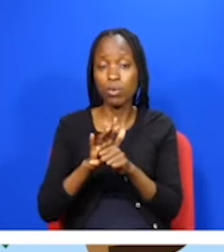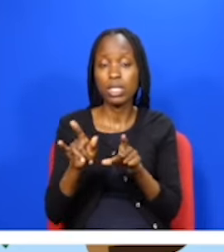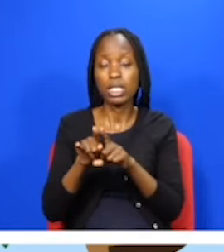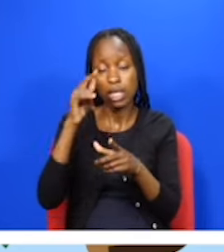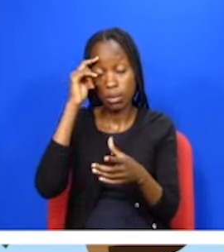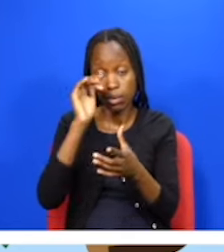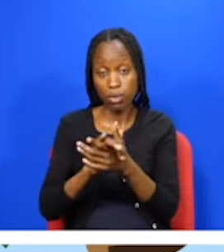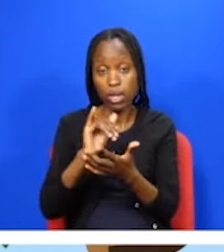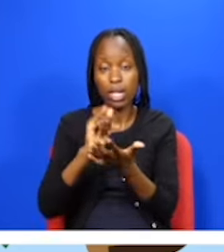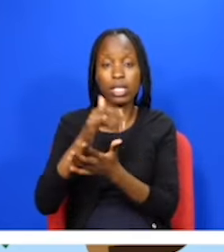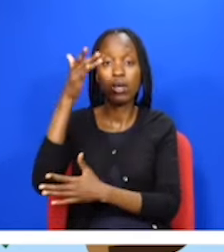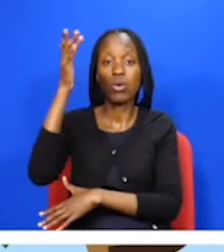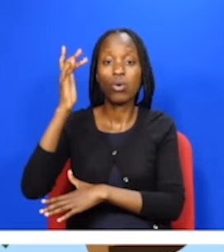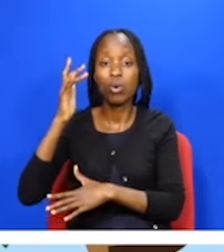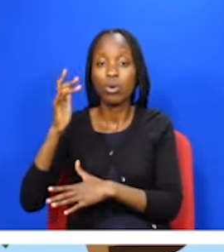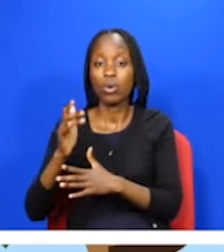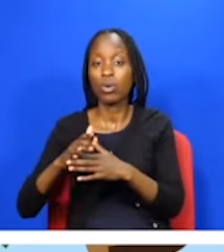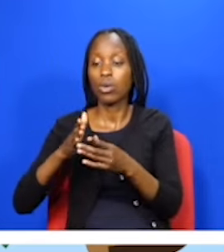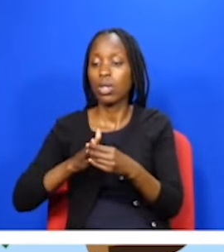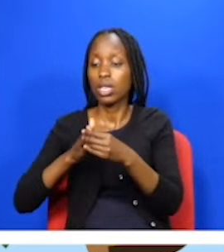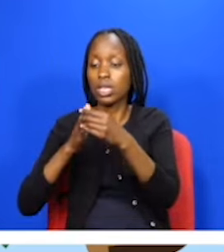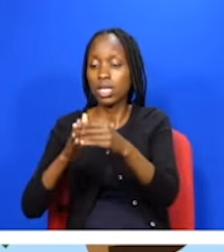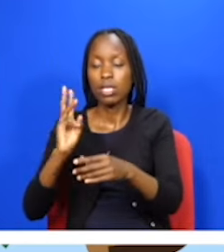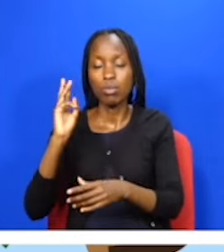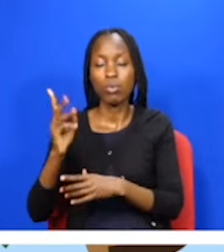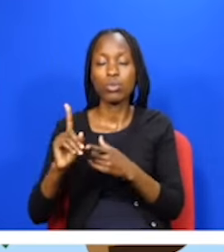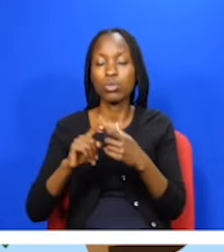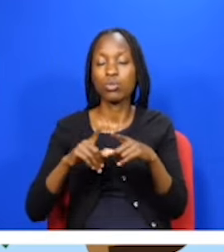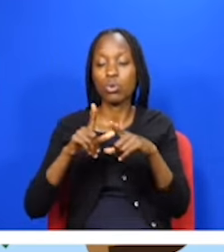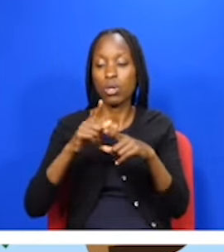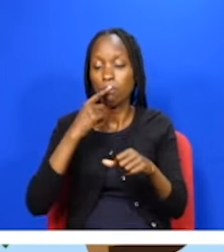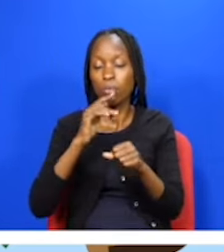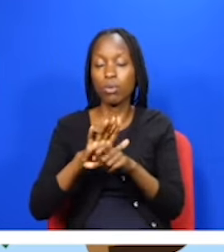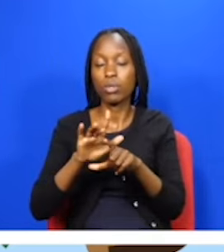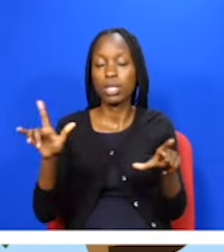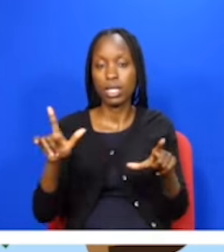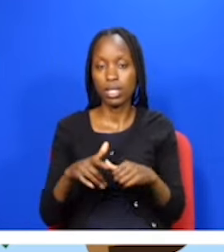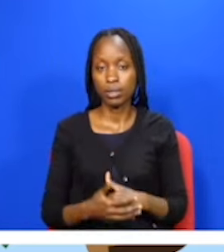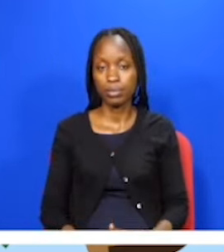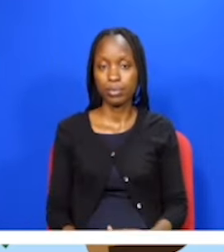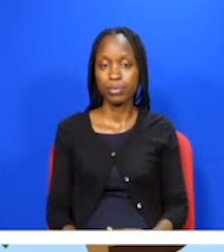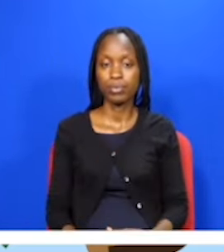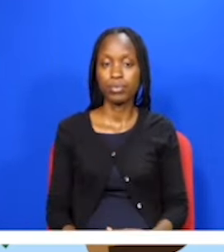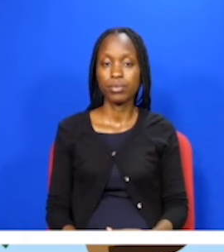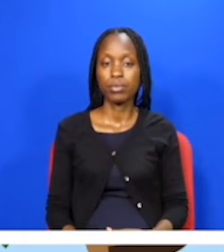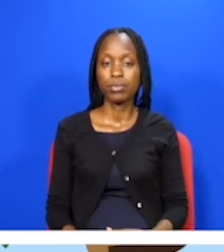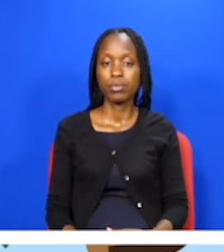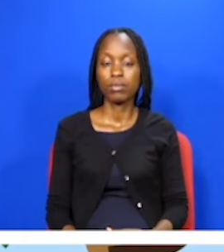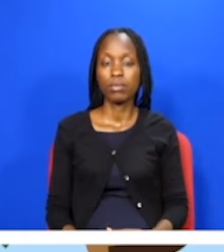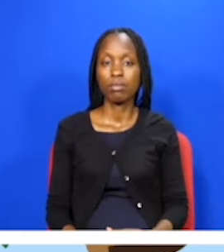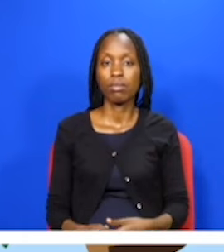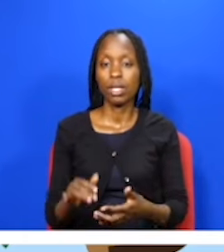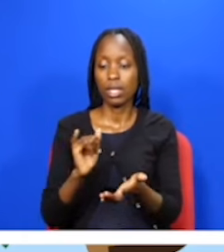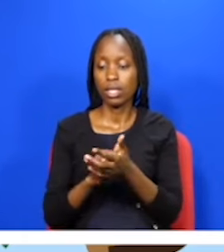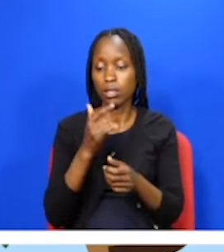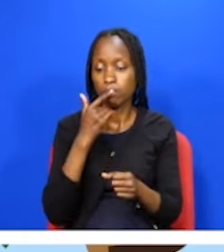believed that God is going to take him where? To the land of Canaan. Yeah, this is the promise that was given